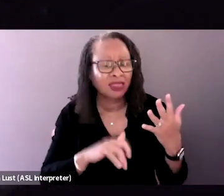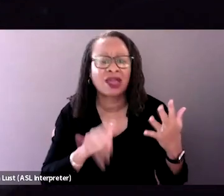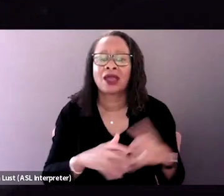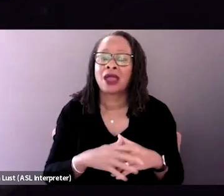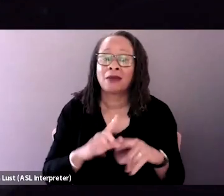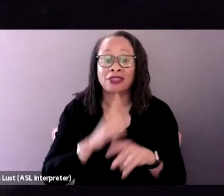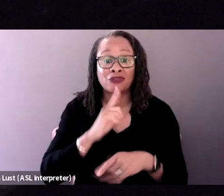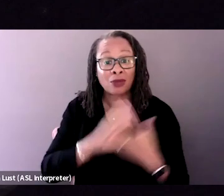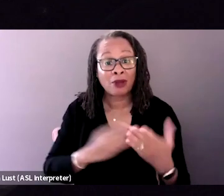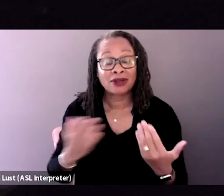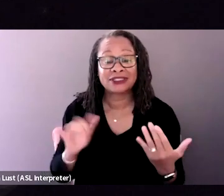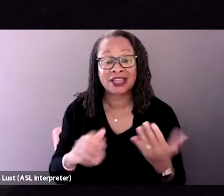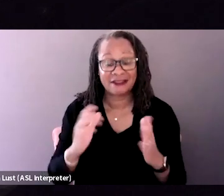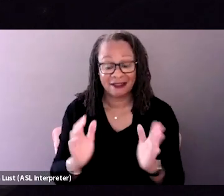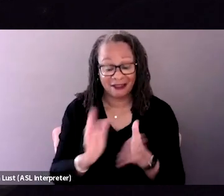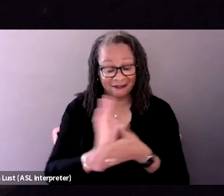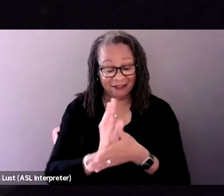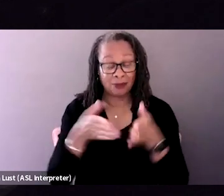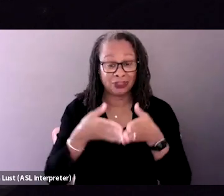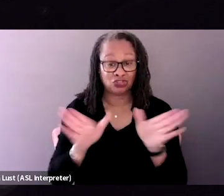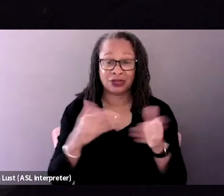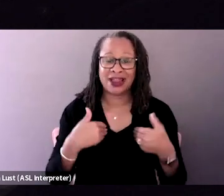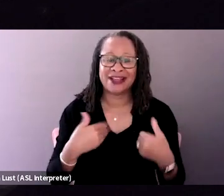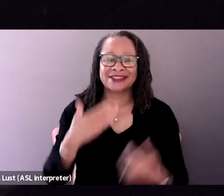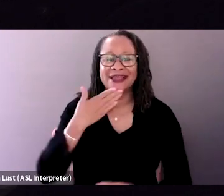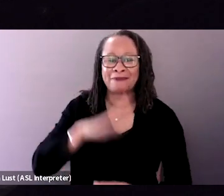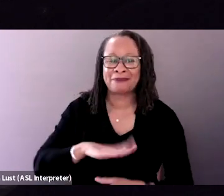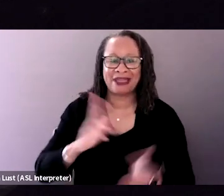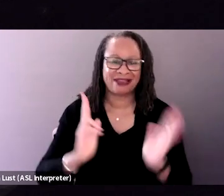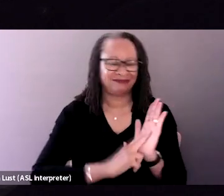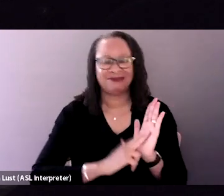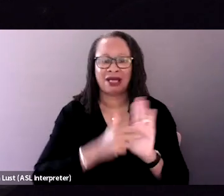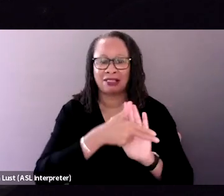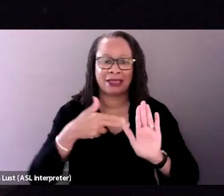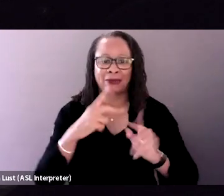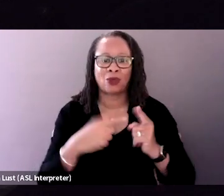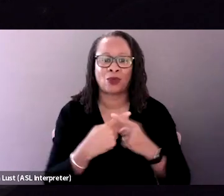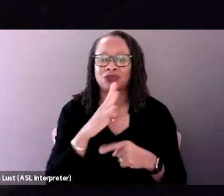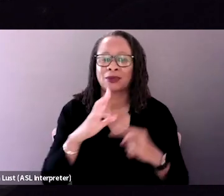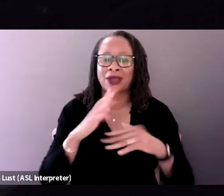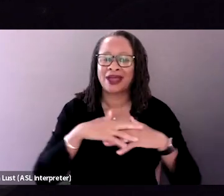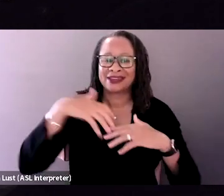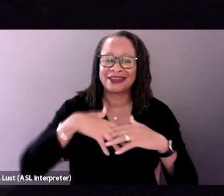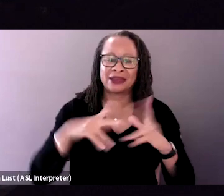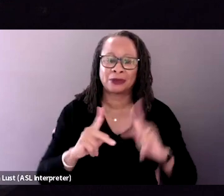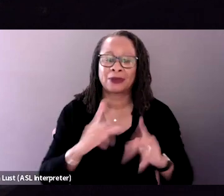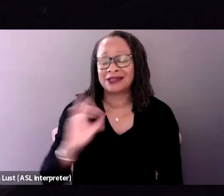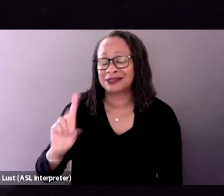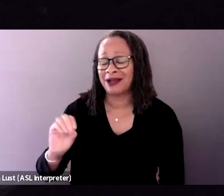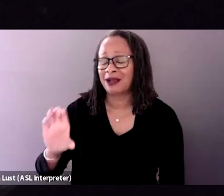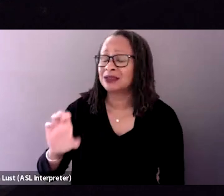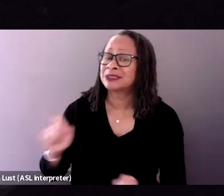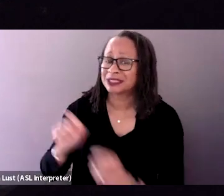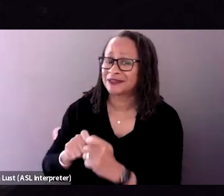in general has a very bad record when it comes to Native people, and documentary especially so.